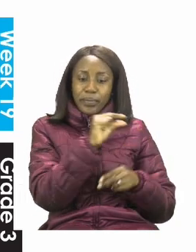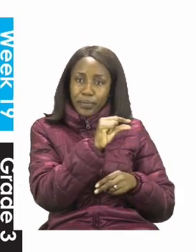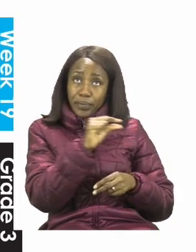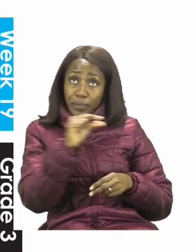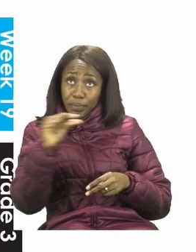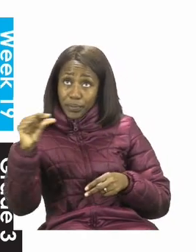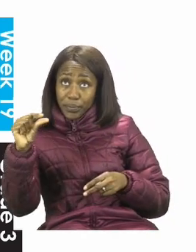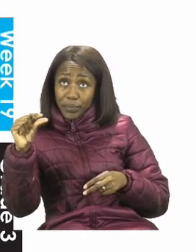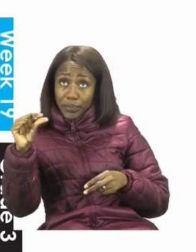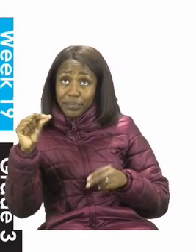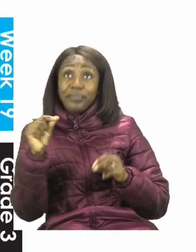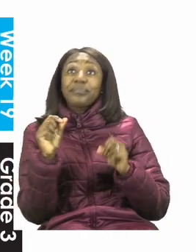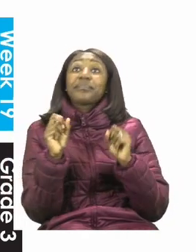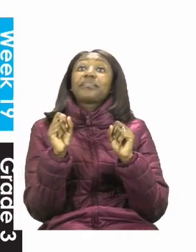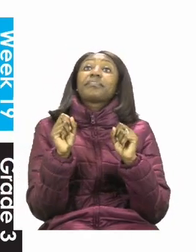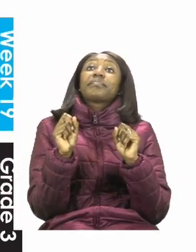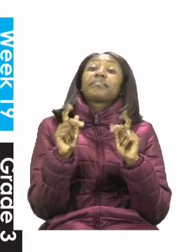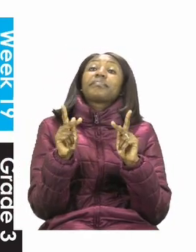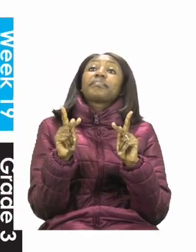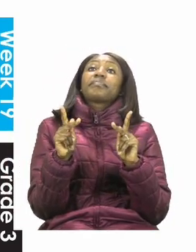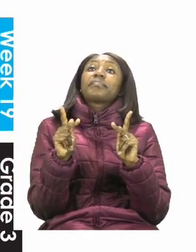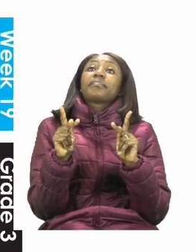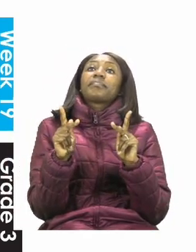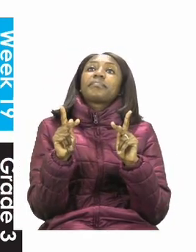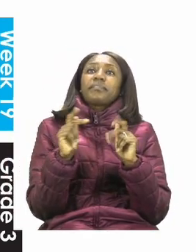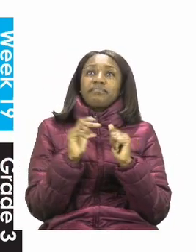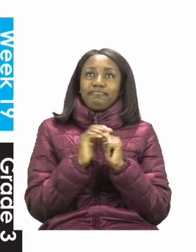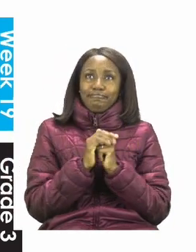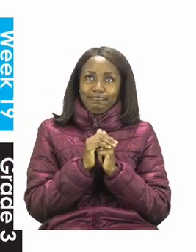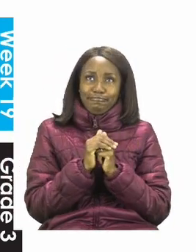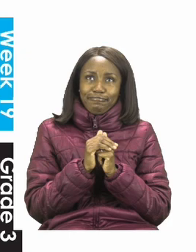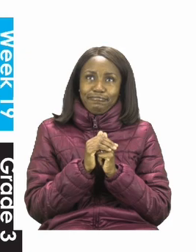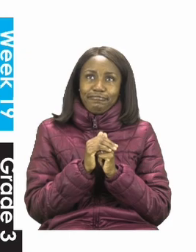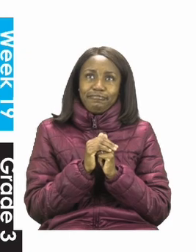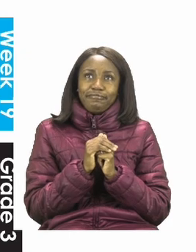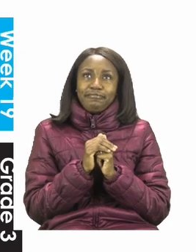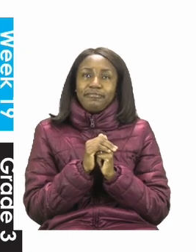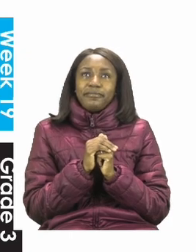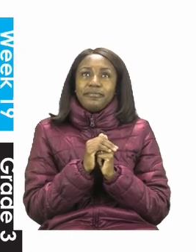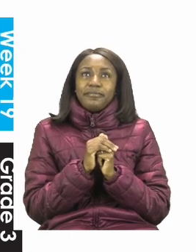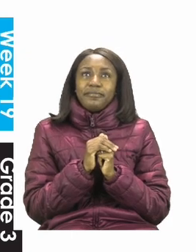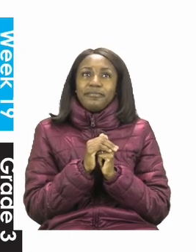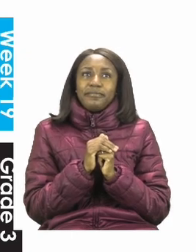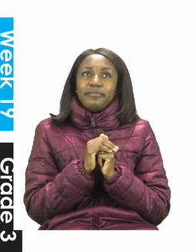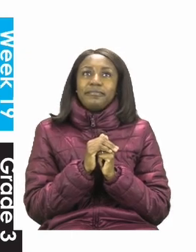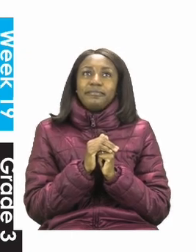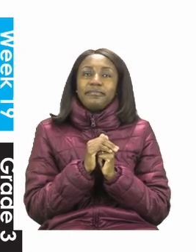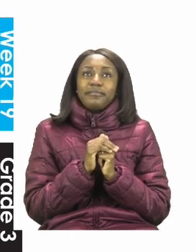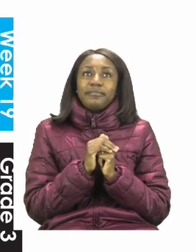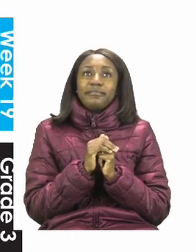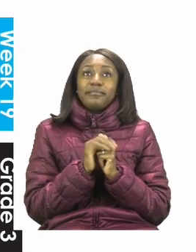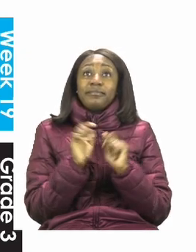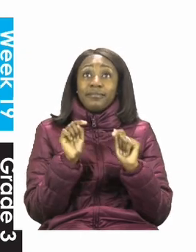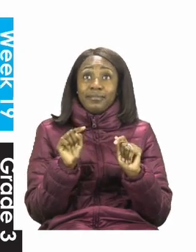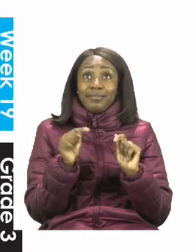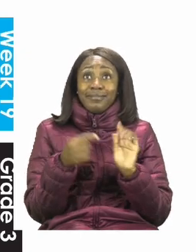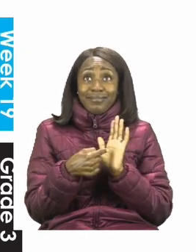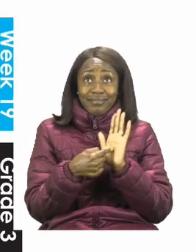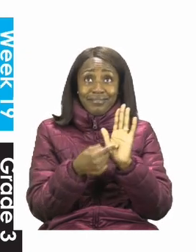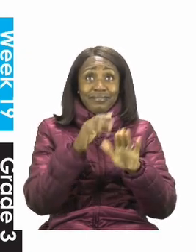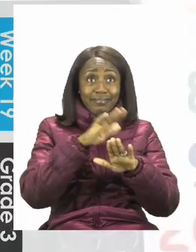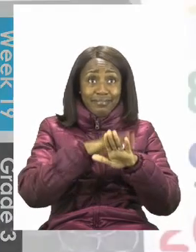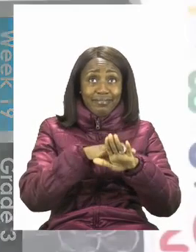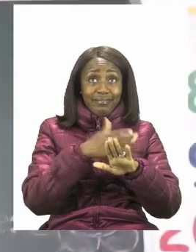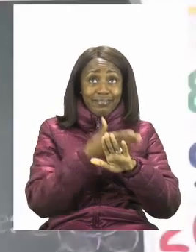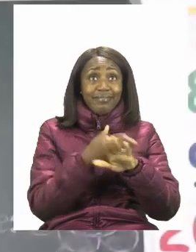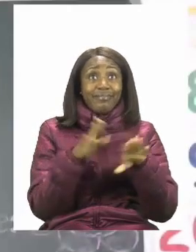word harmful to make another sentence. On the board, I made 1 example